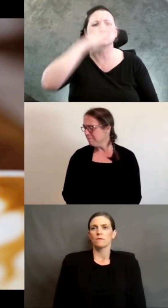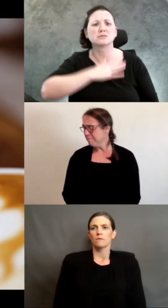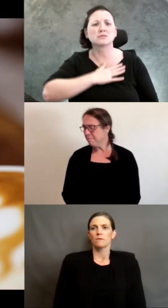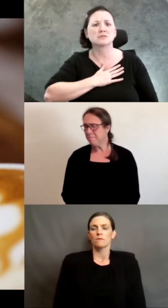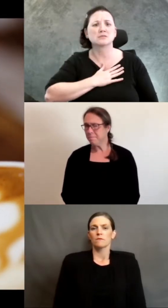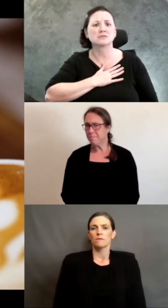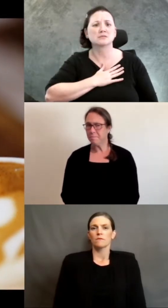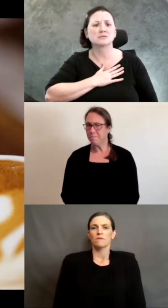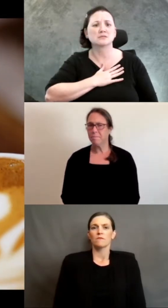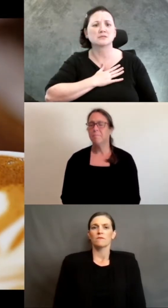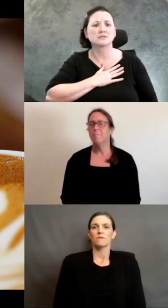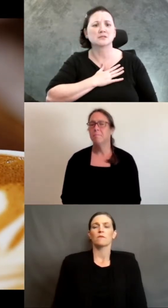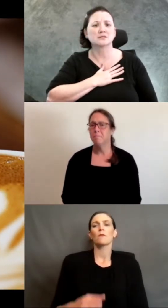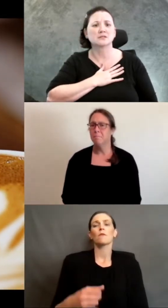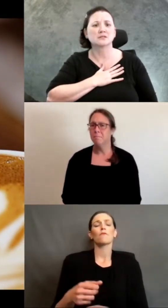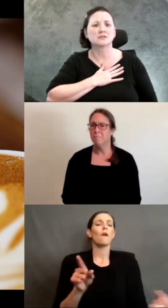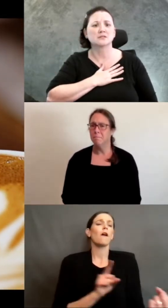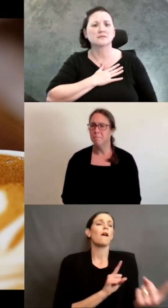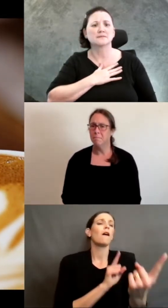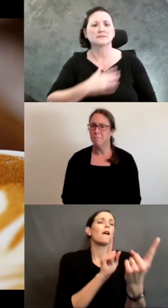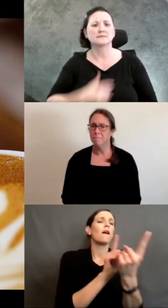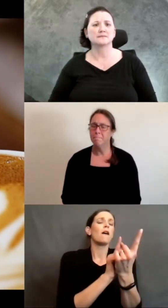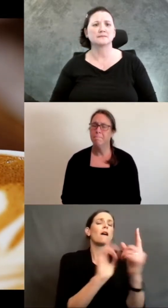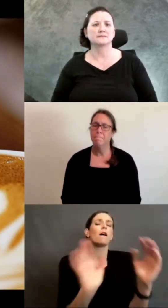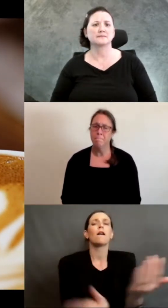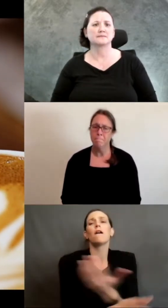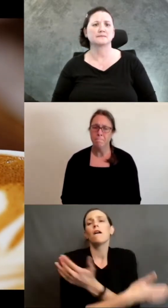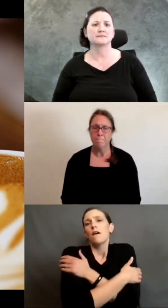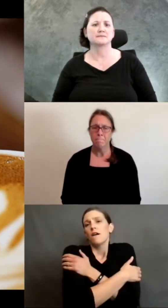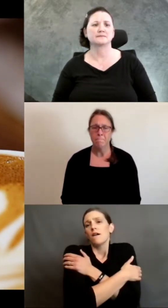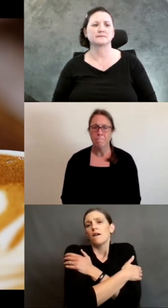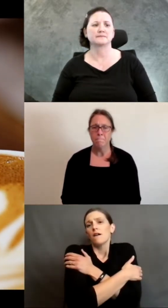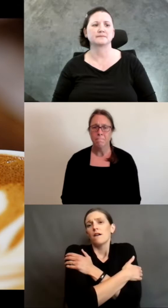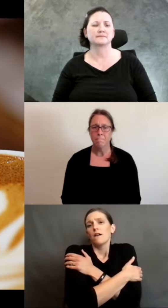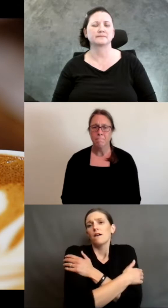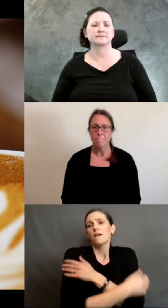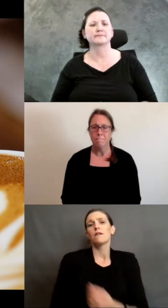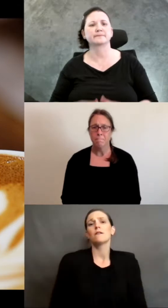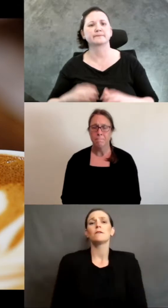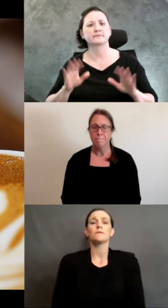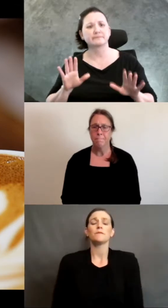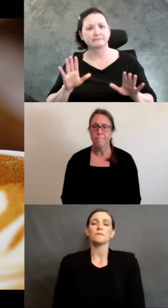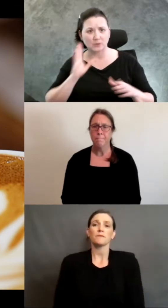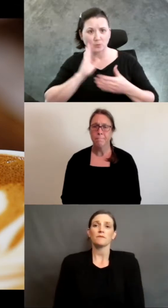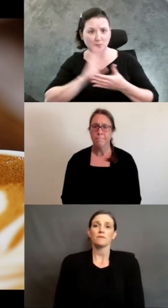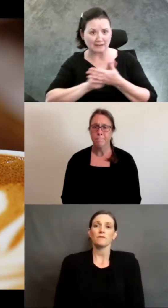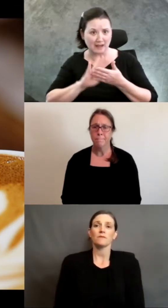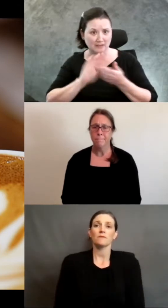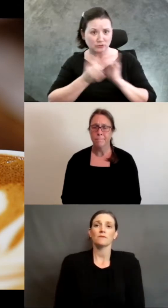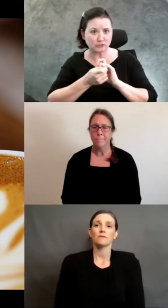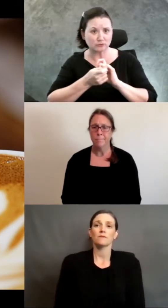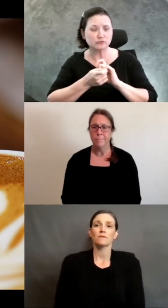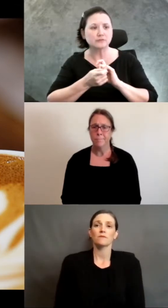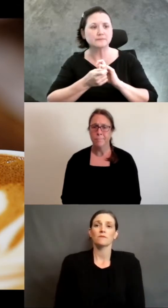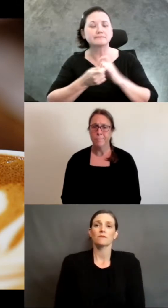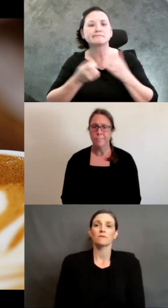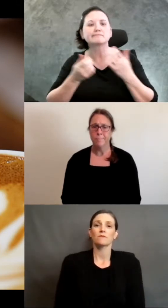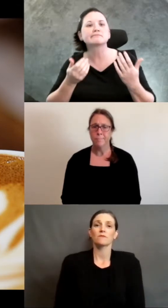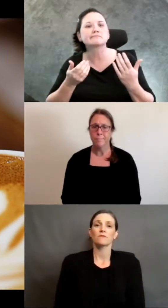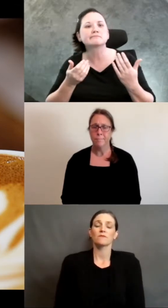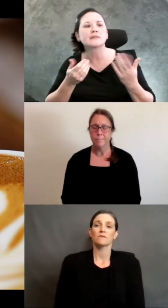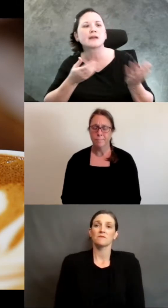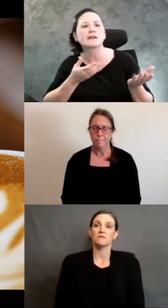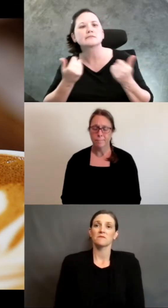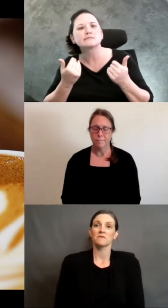Jessica. They hug. You know what would be a nice change? How about dinner out at